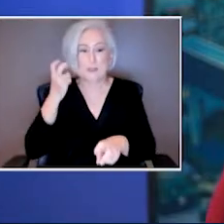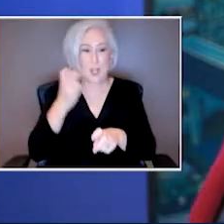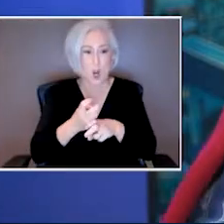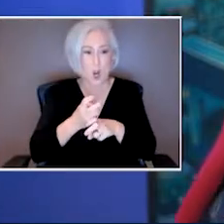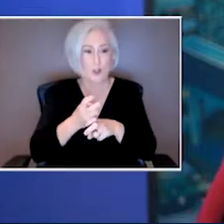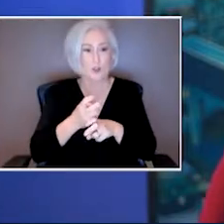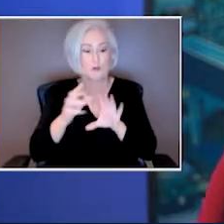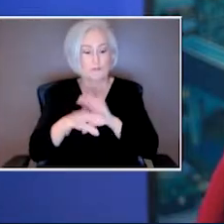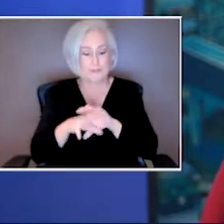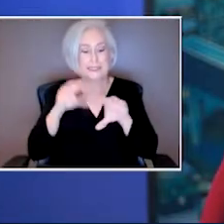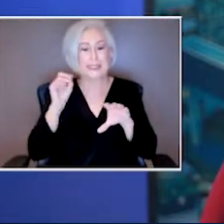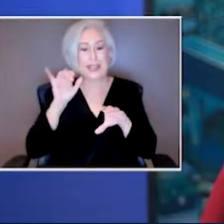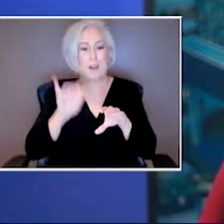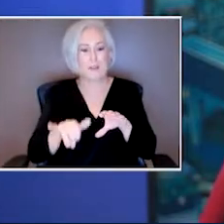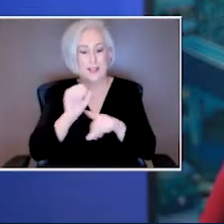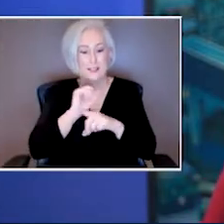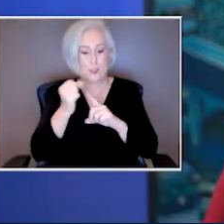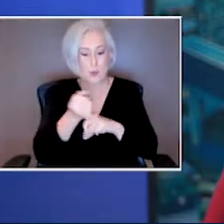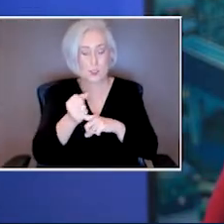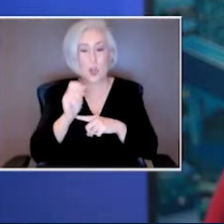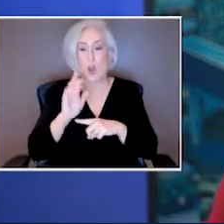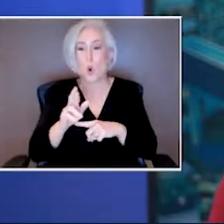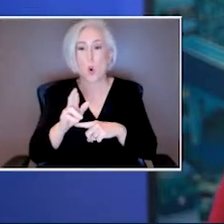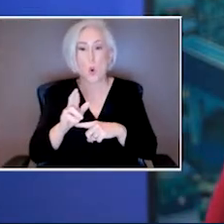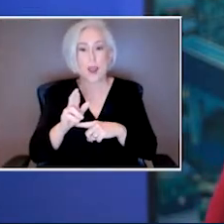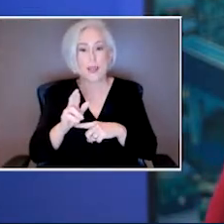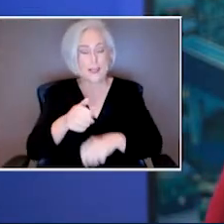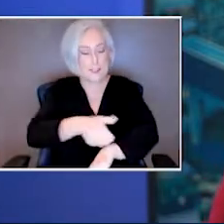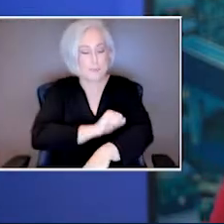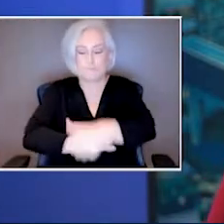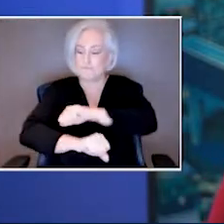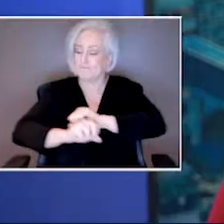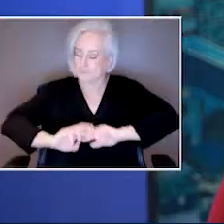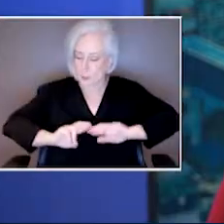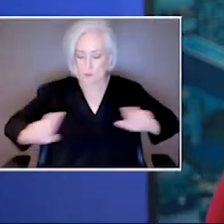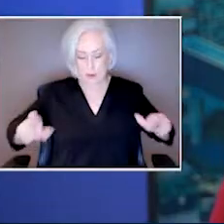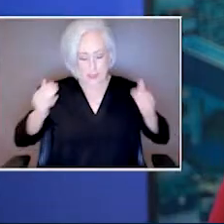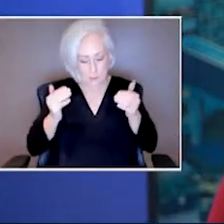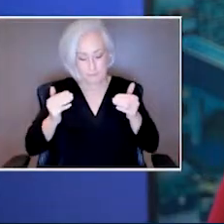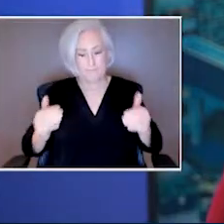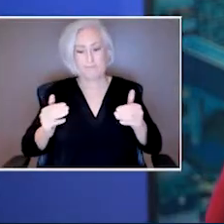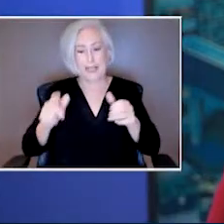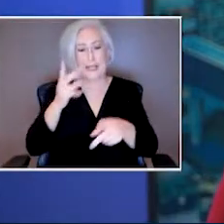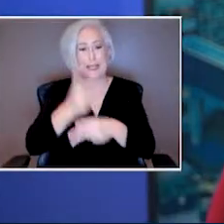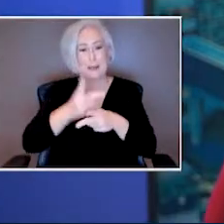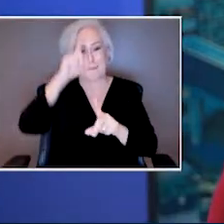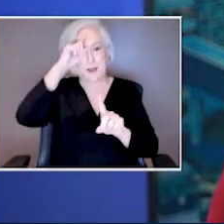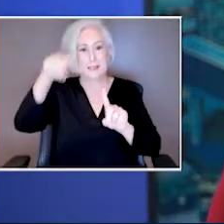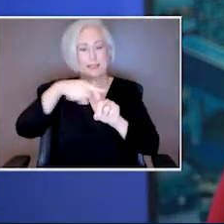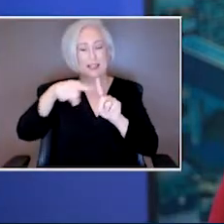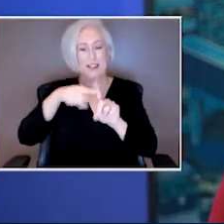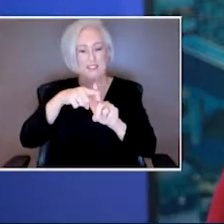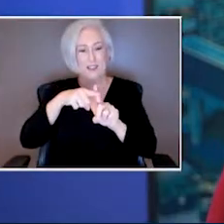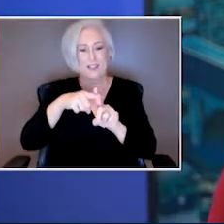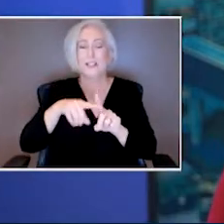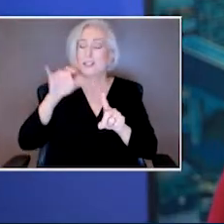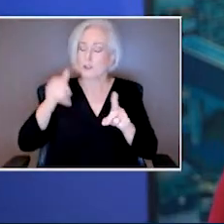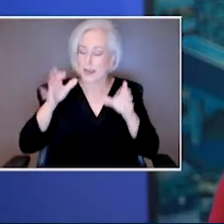just buckle up and kind of move forward and try and be as positive as possible. And so that's what I chose to